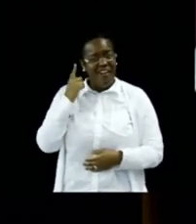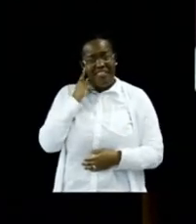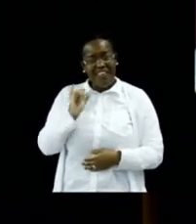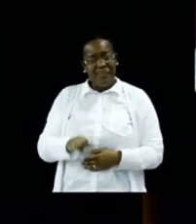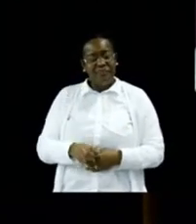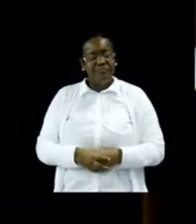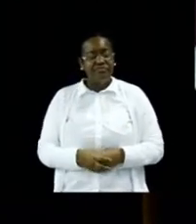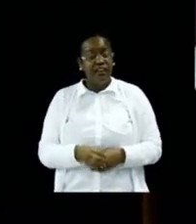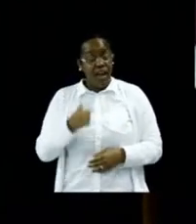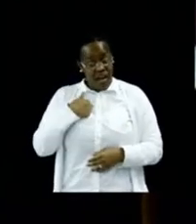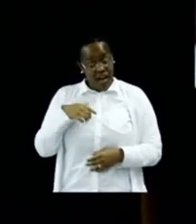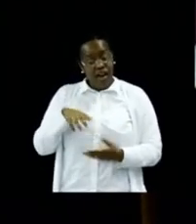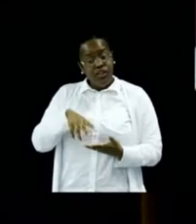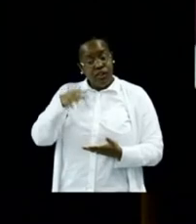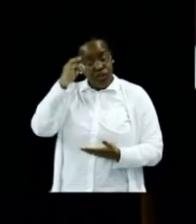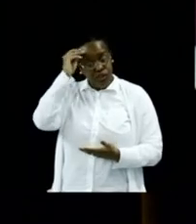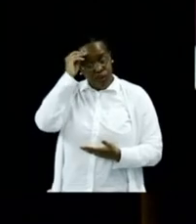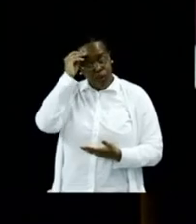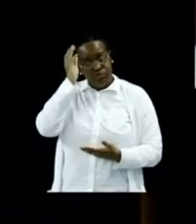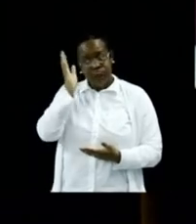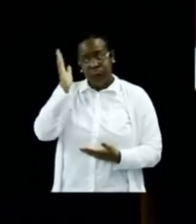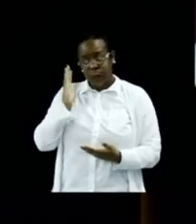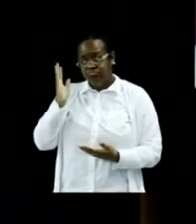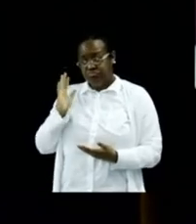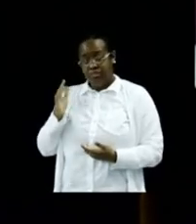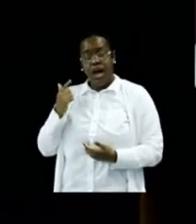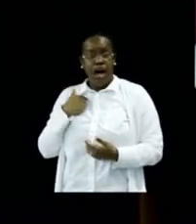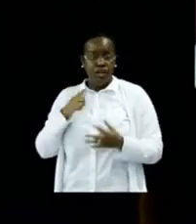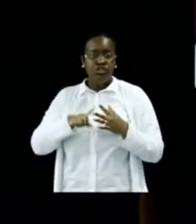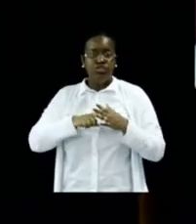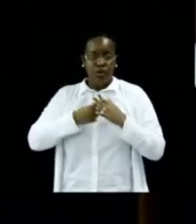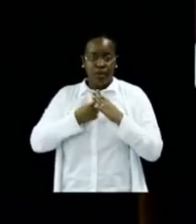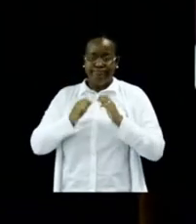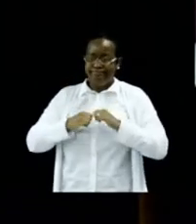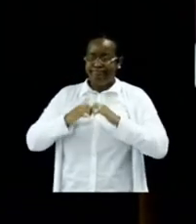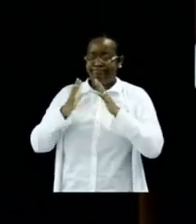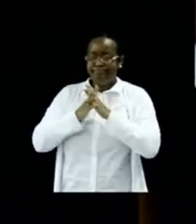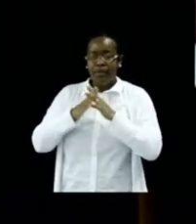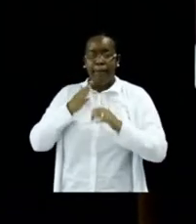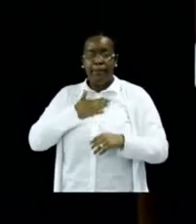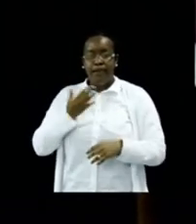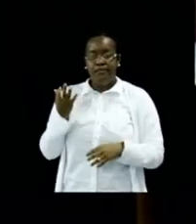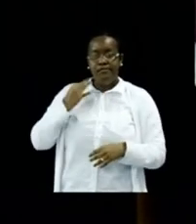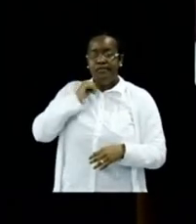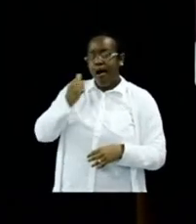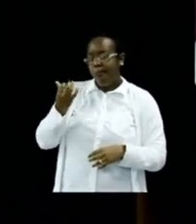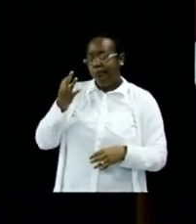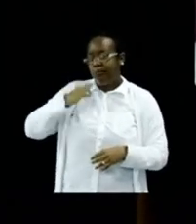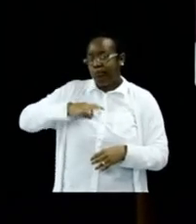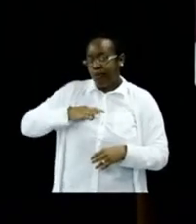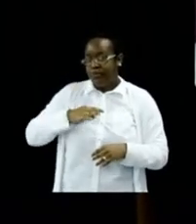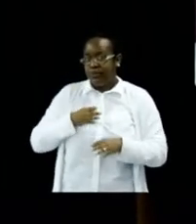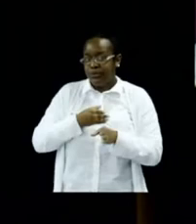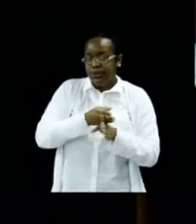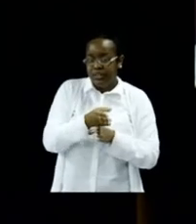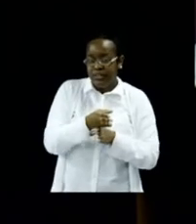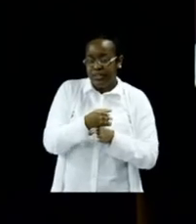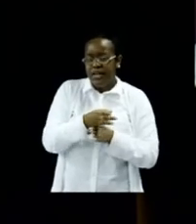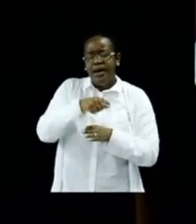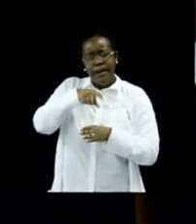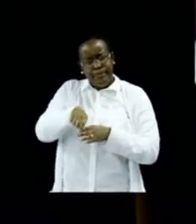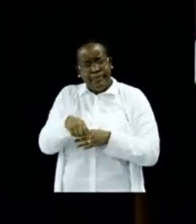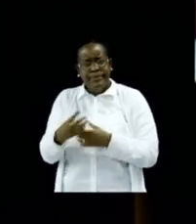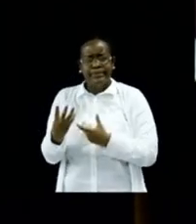Something that I learned early on when I started my nonprofit career was to surround myself around people